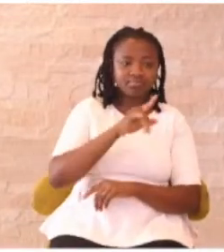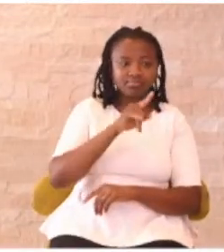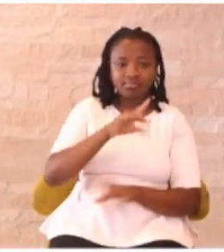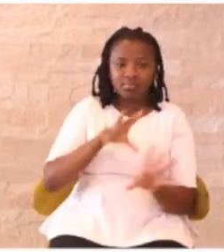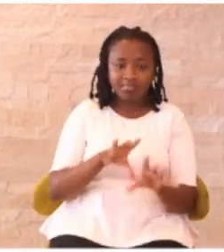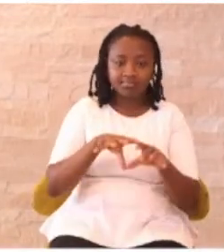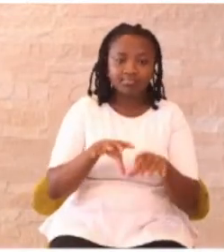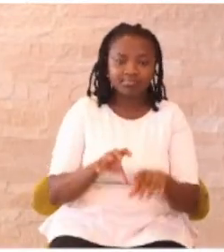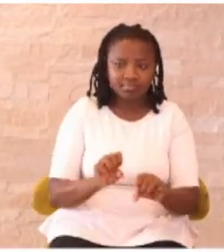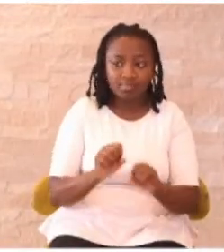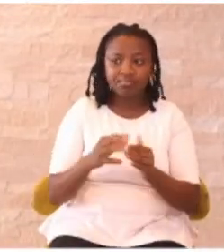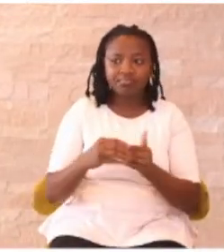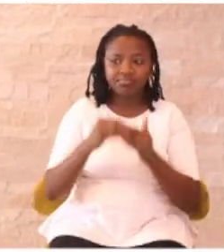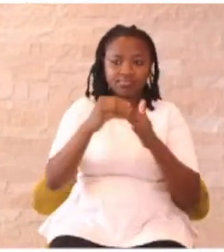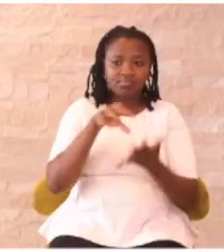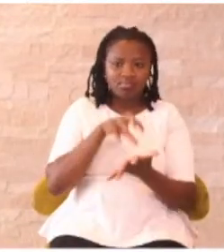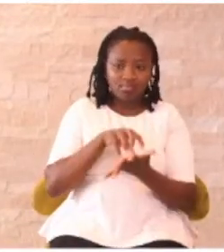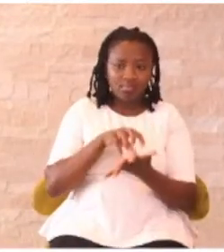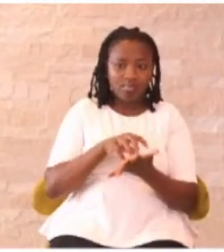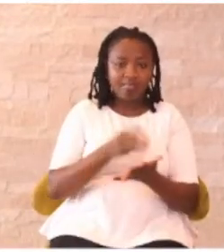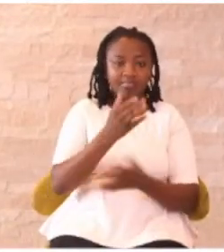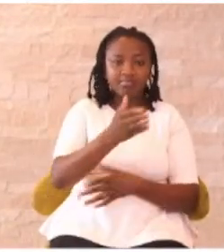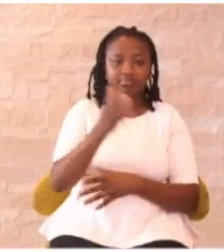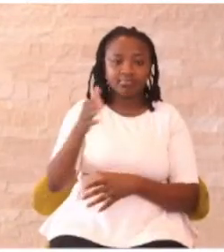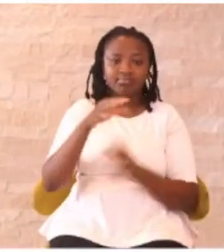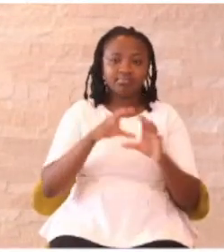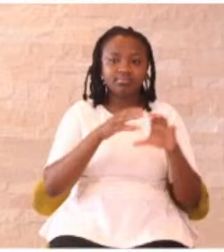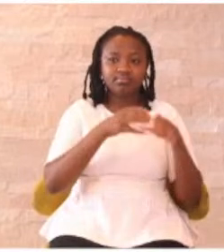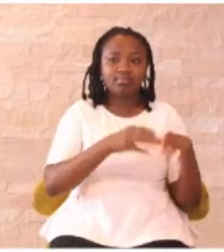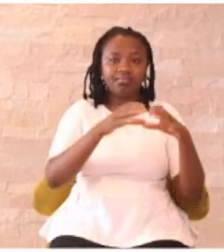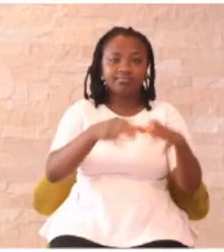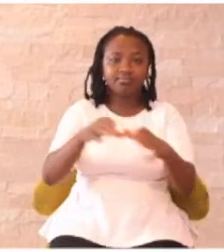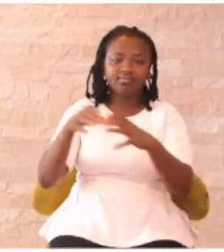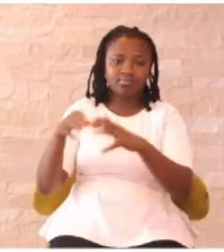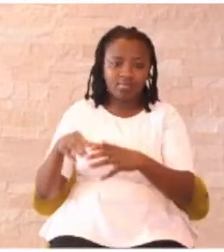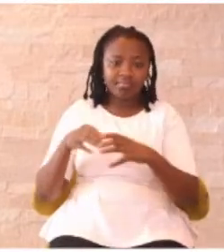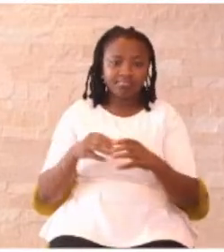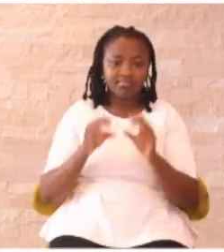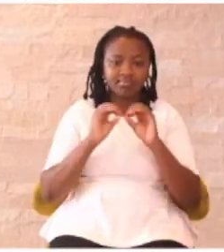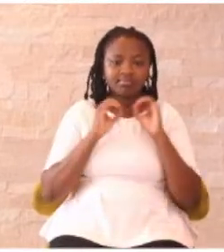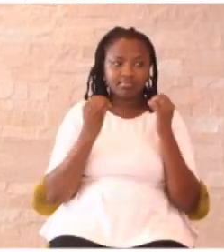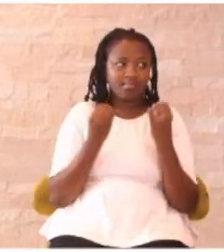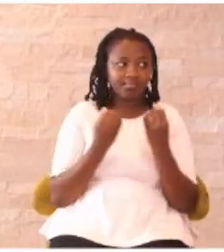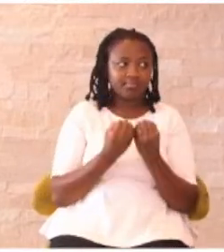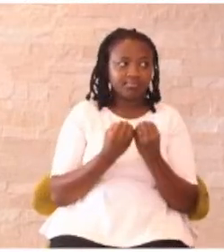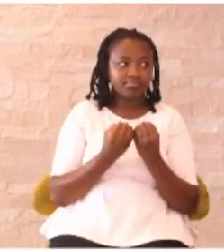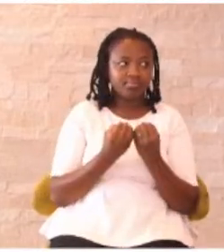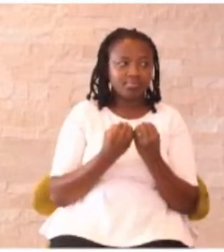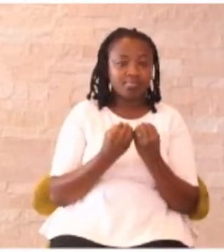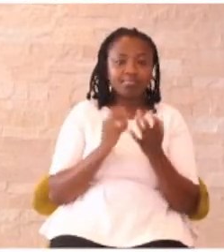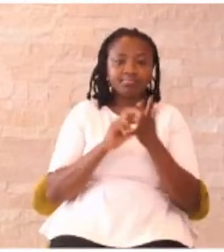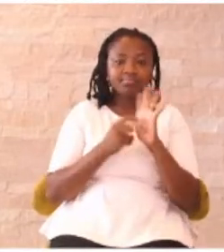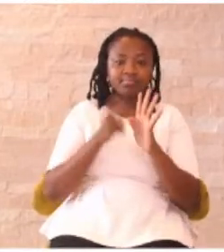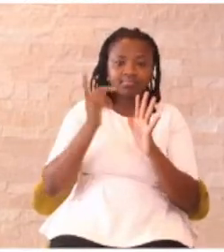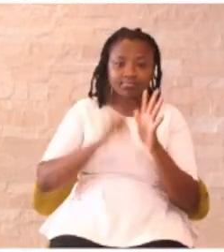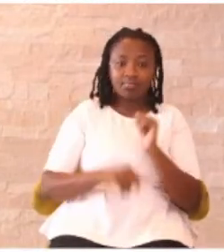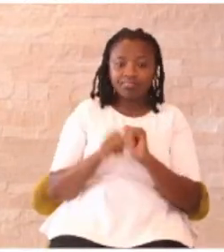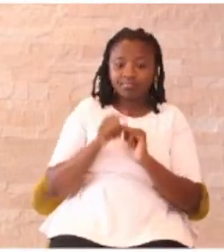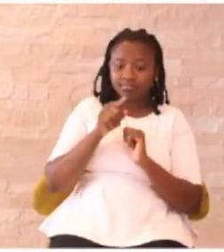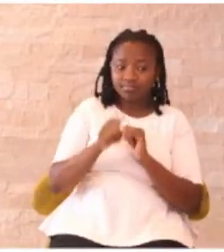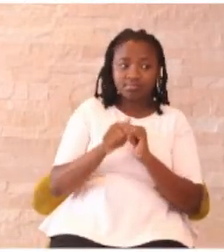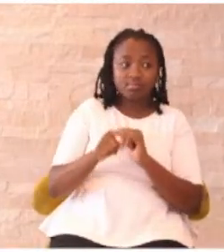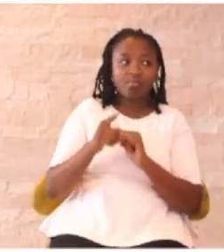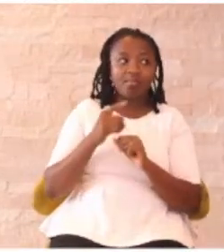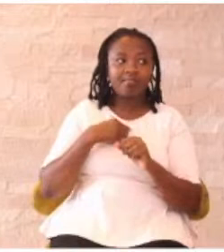leadership role in community-based organization. Text message is being used